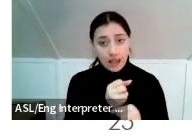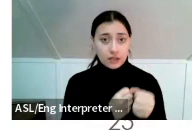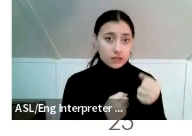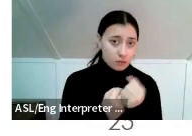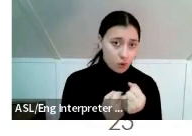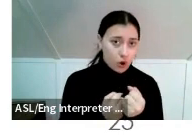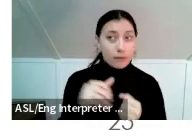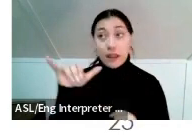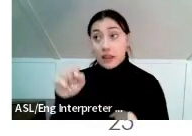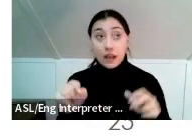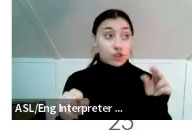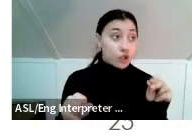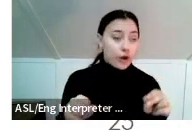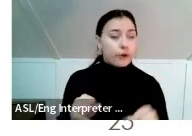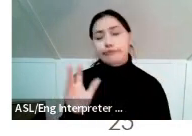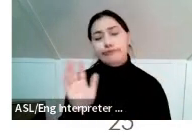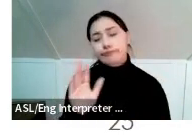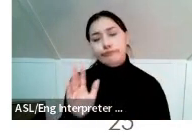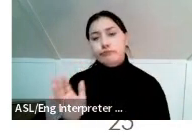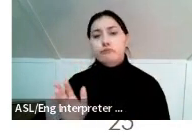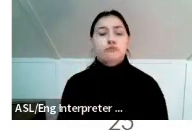situation.